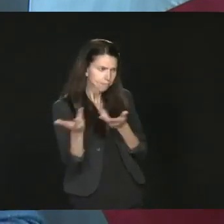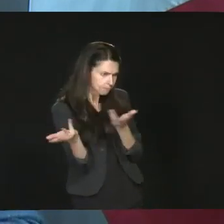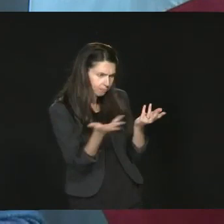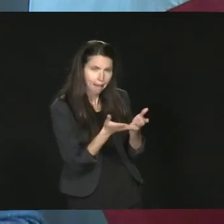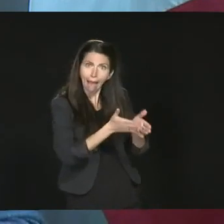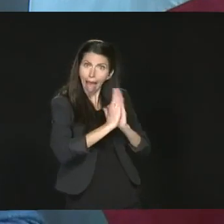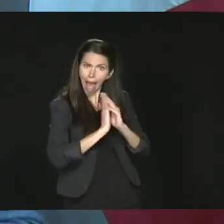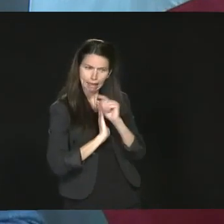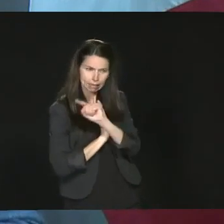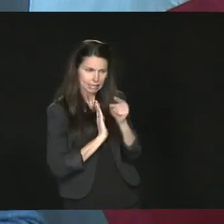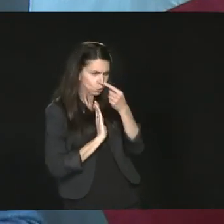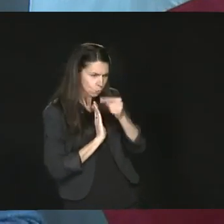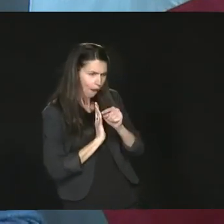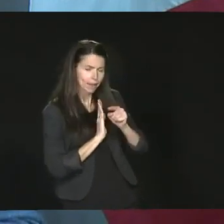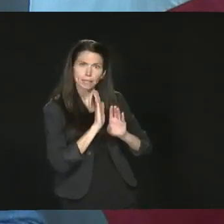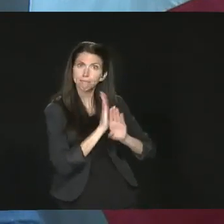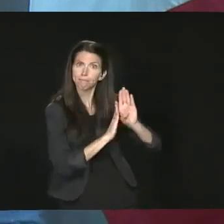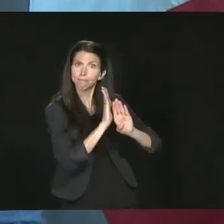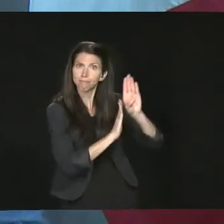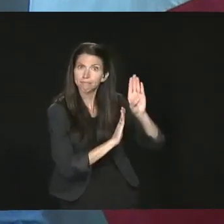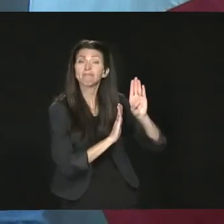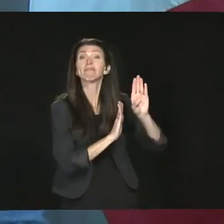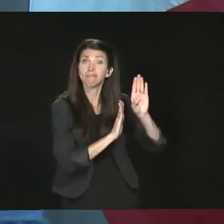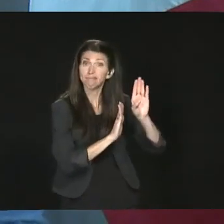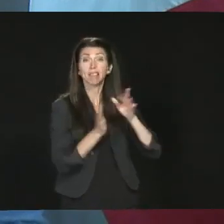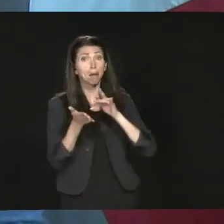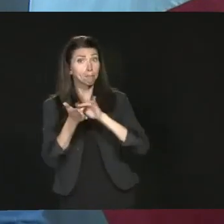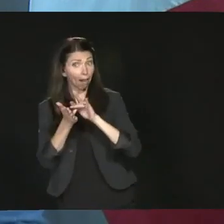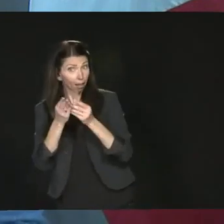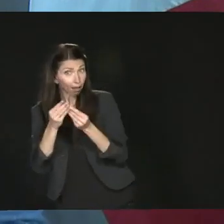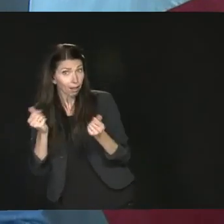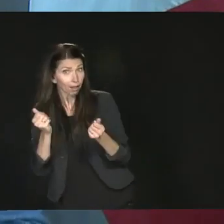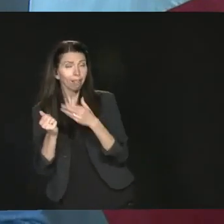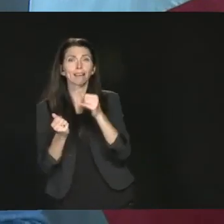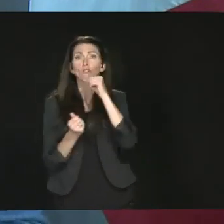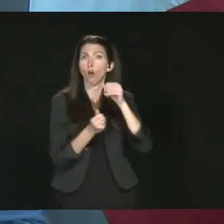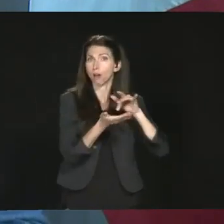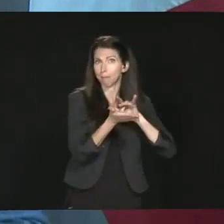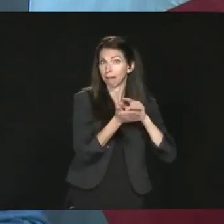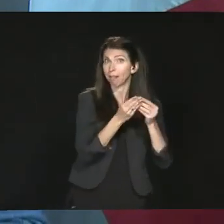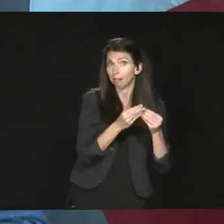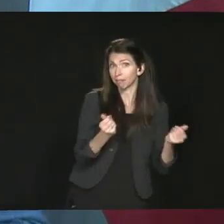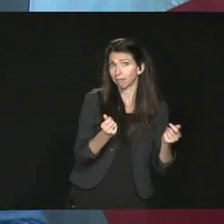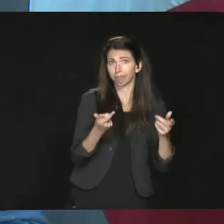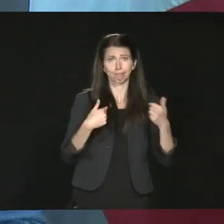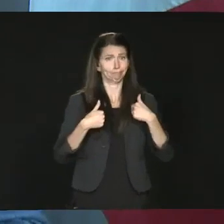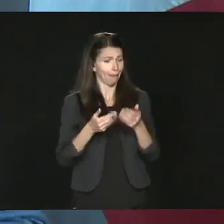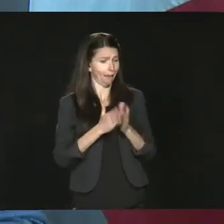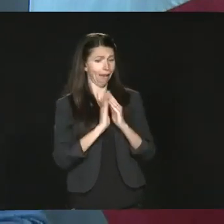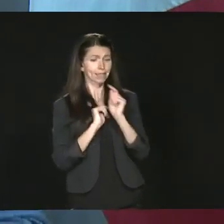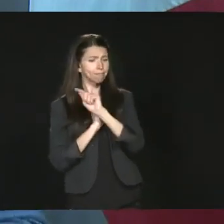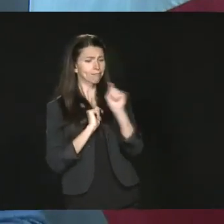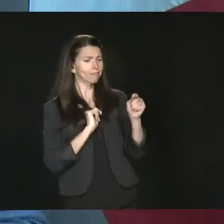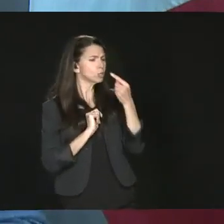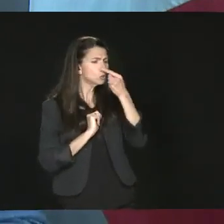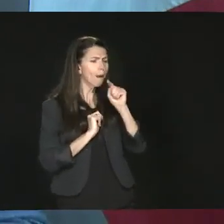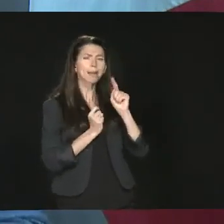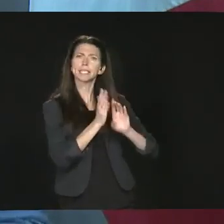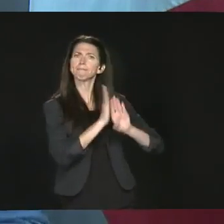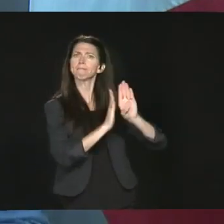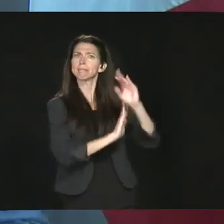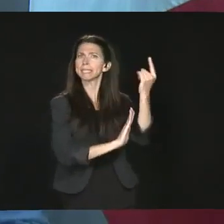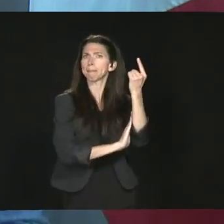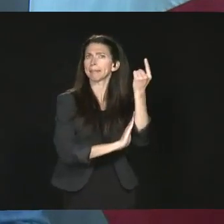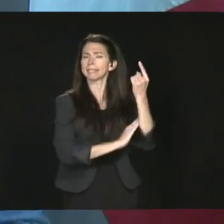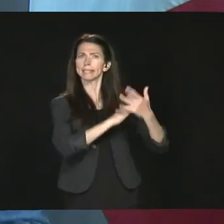medical and non-medical solutions. We asked for creative, made-in-Canada technologies to address the COVID-19 pandemic